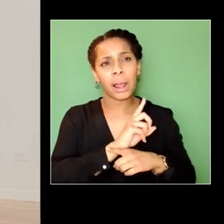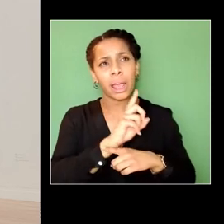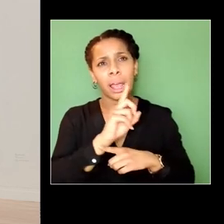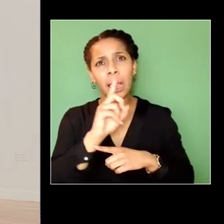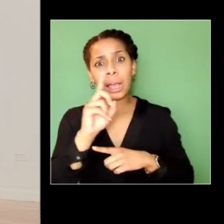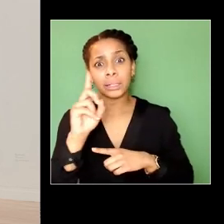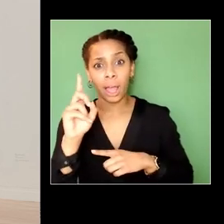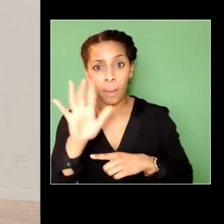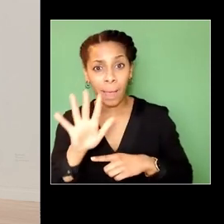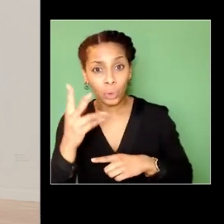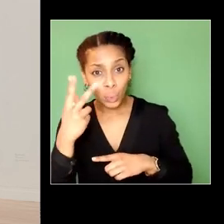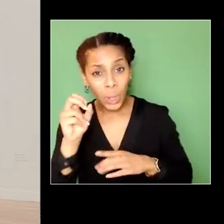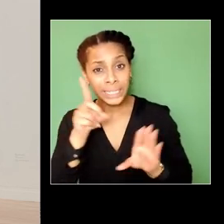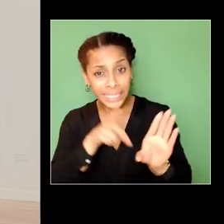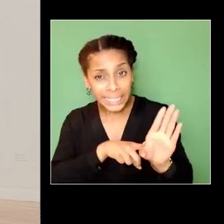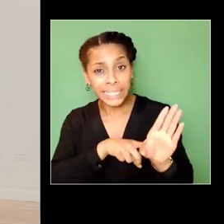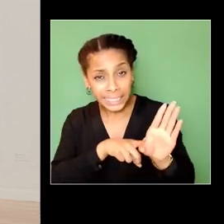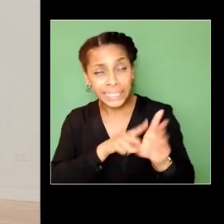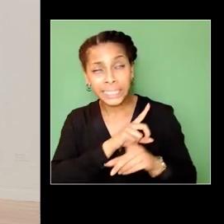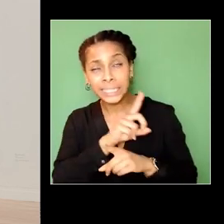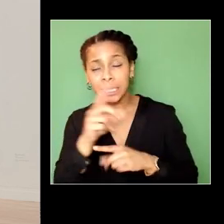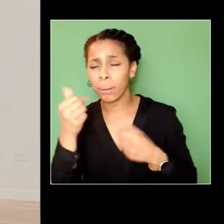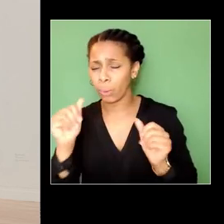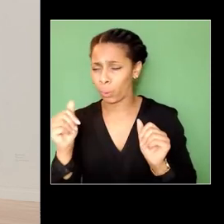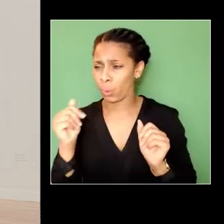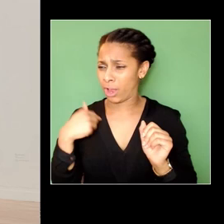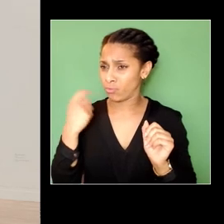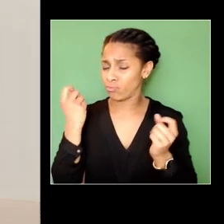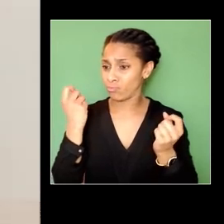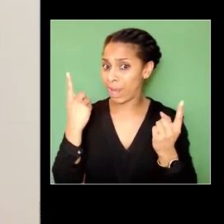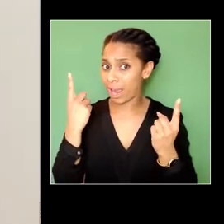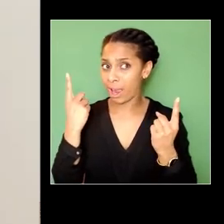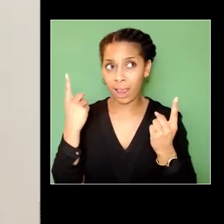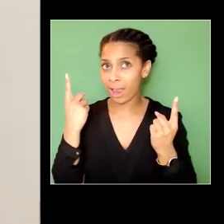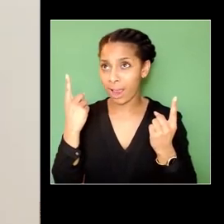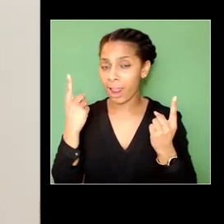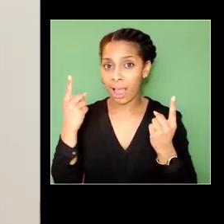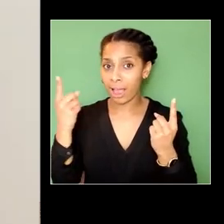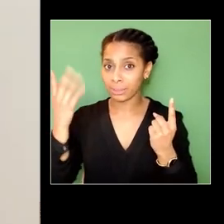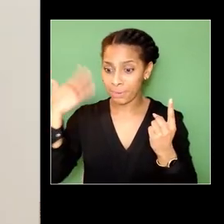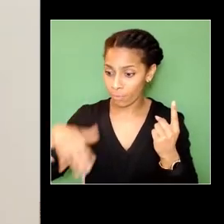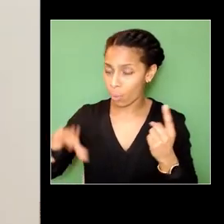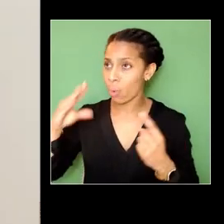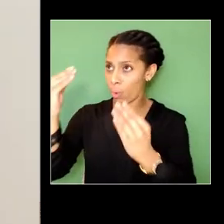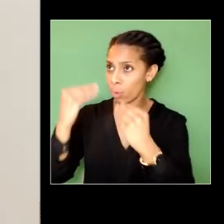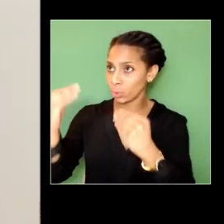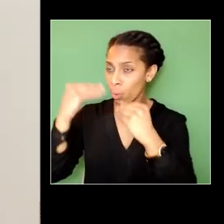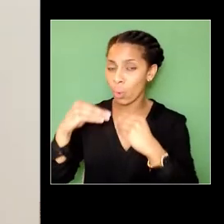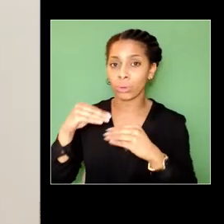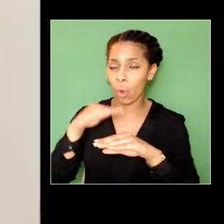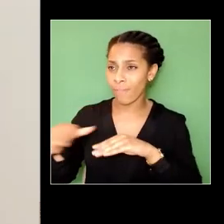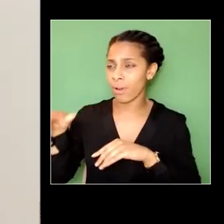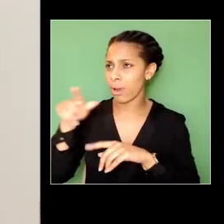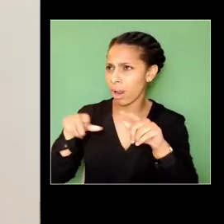about 20 years actually, yeah, to realize that those things were not only